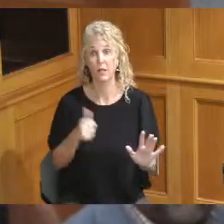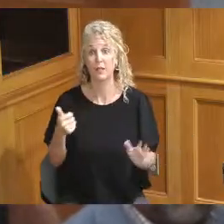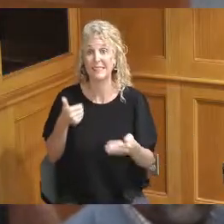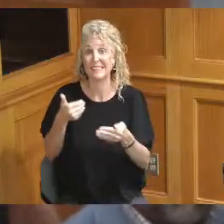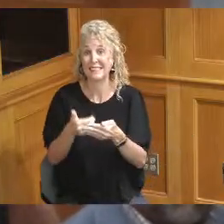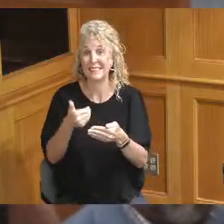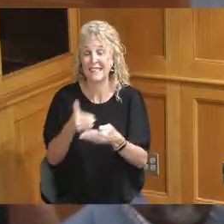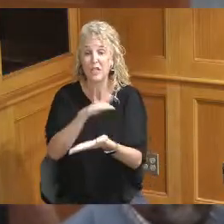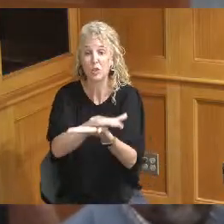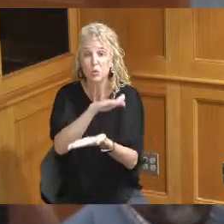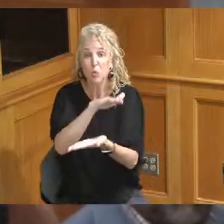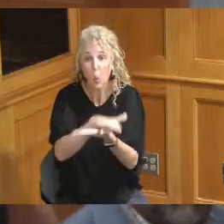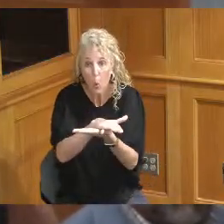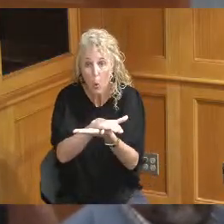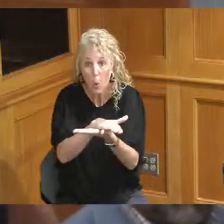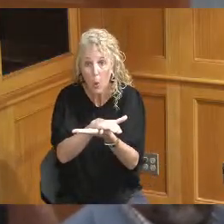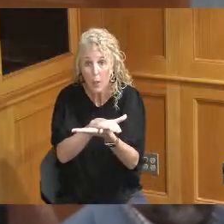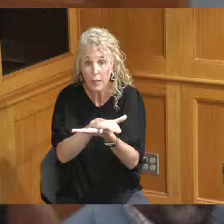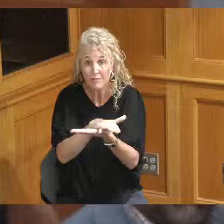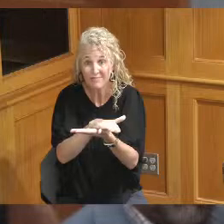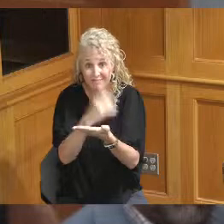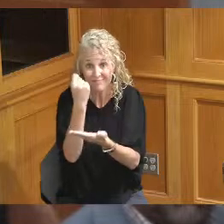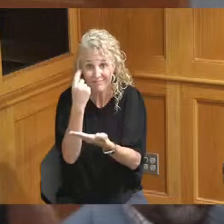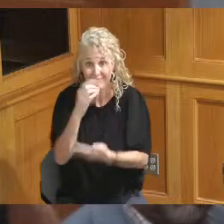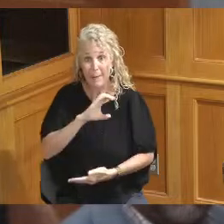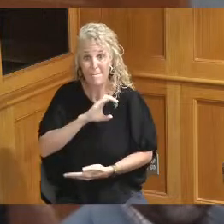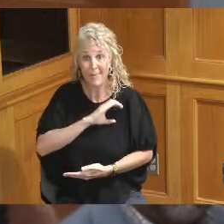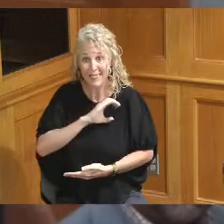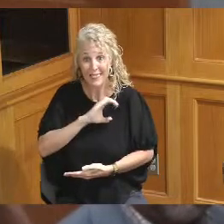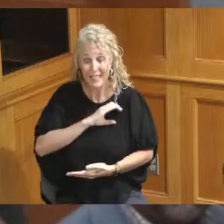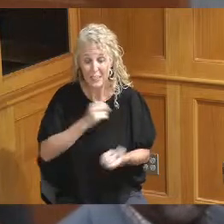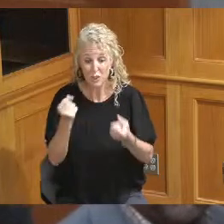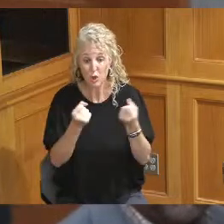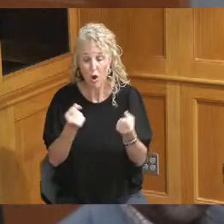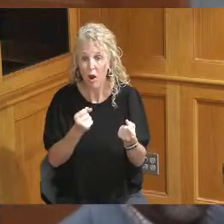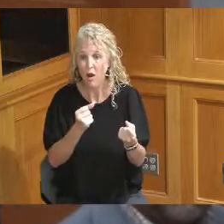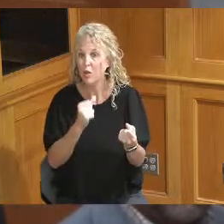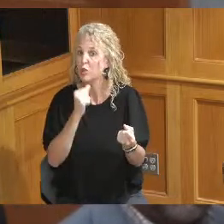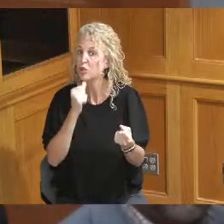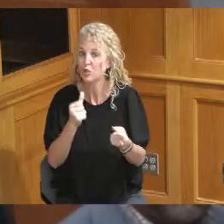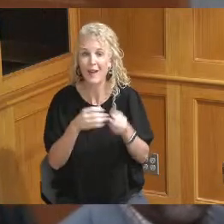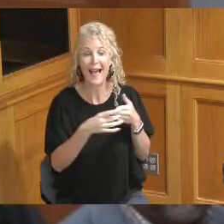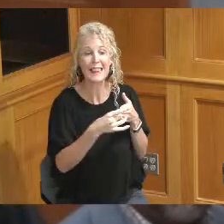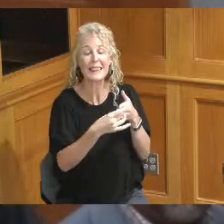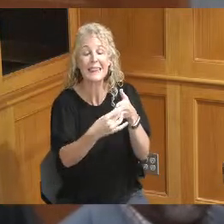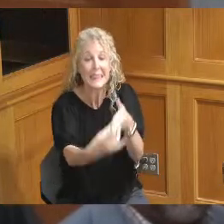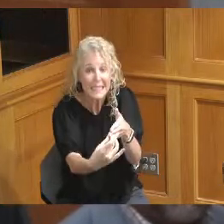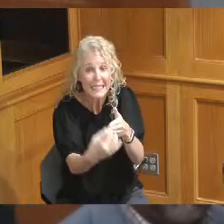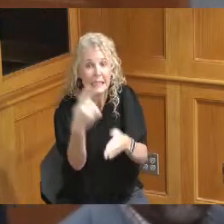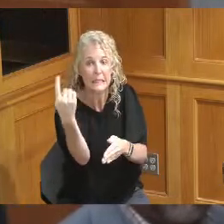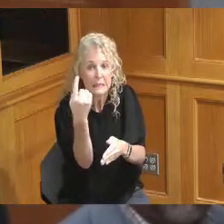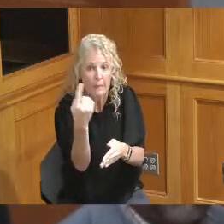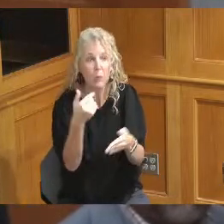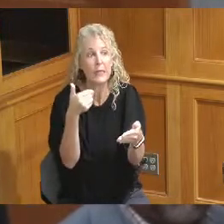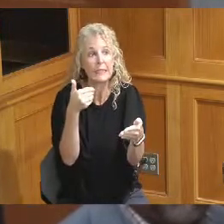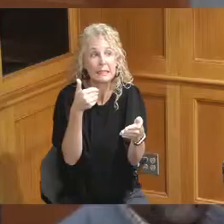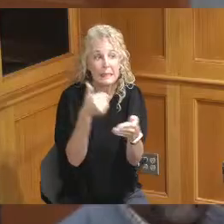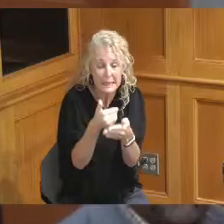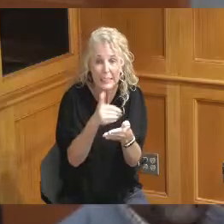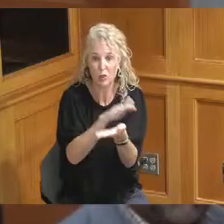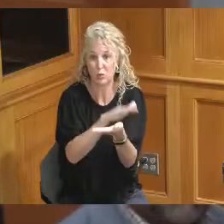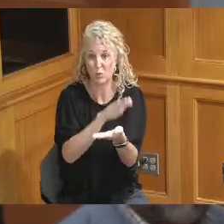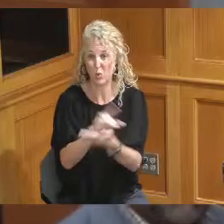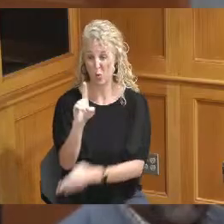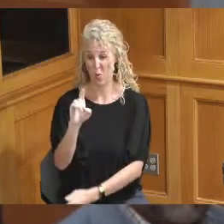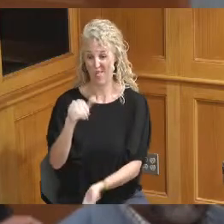Proximity to a school district. A law enforcement vehicle should not lead or cause an individual or a group to be led within 1,000 feet of